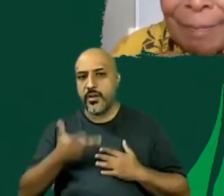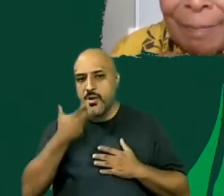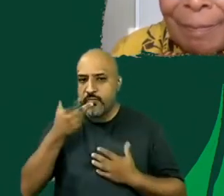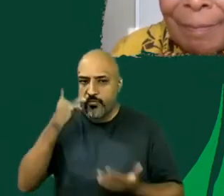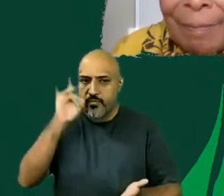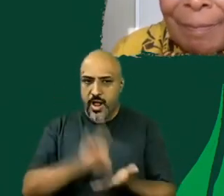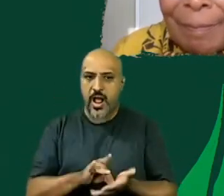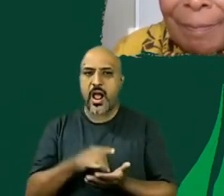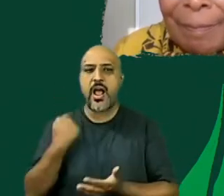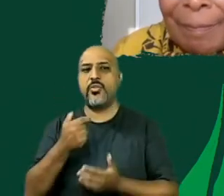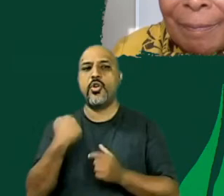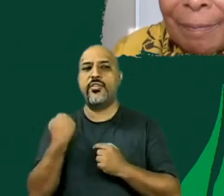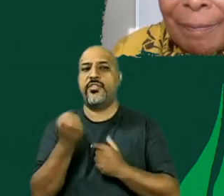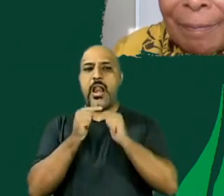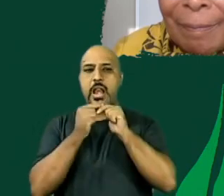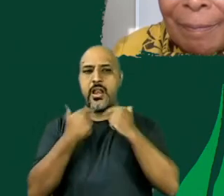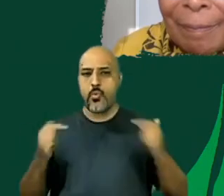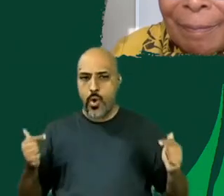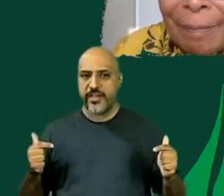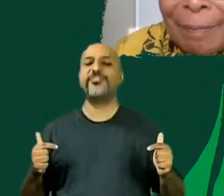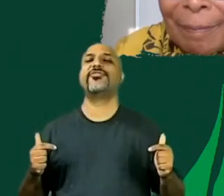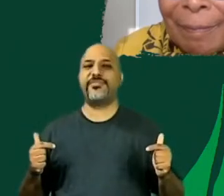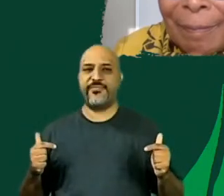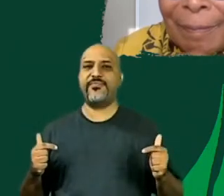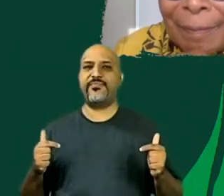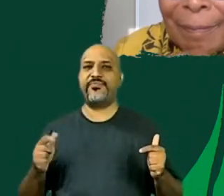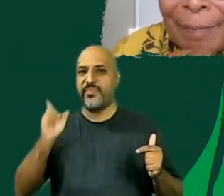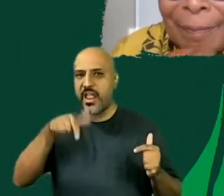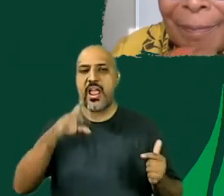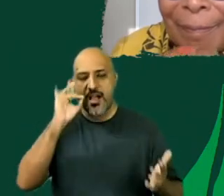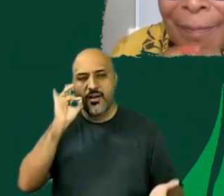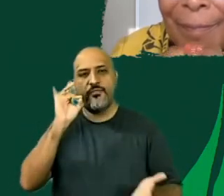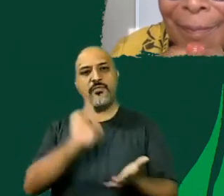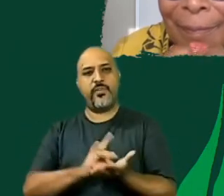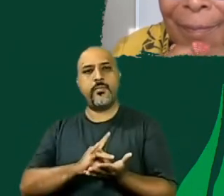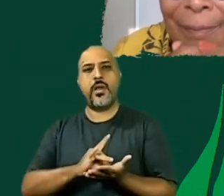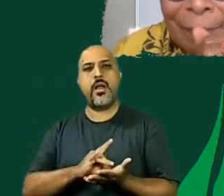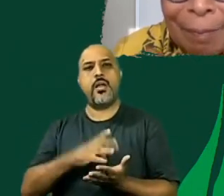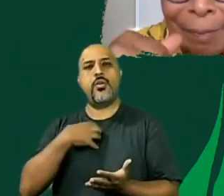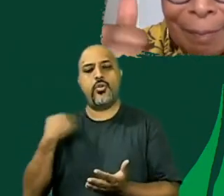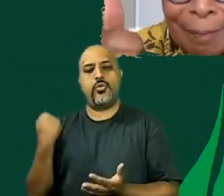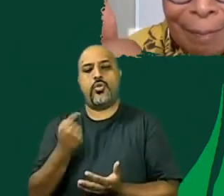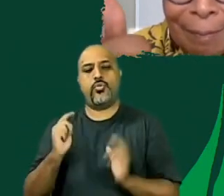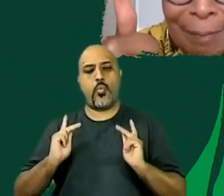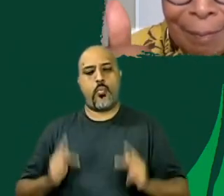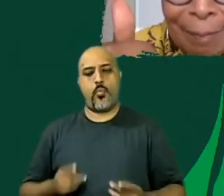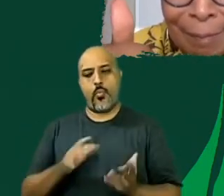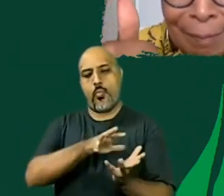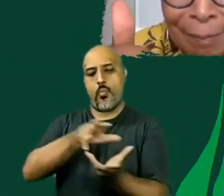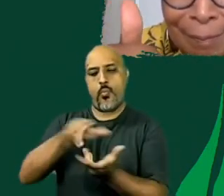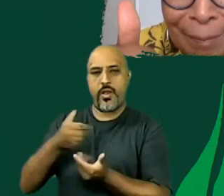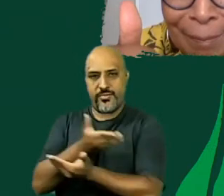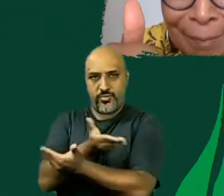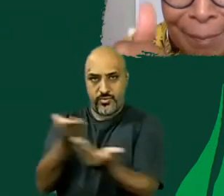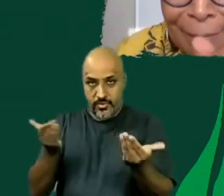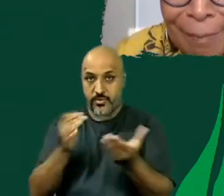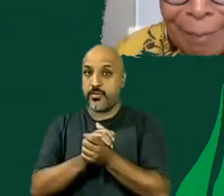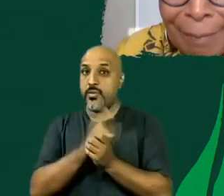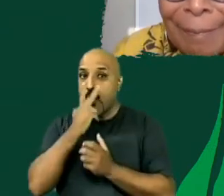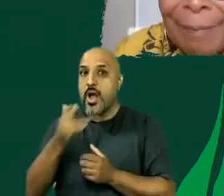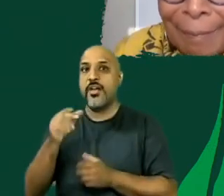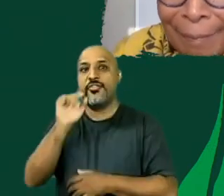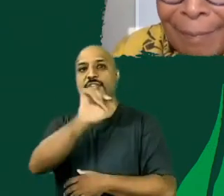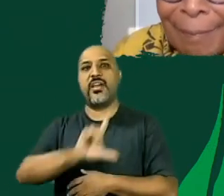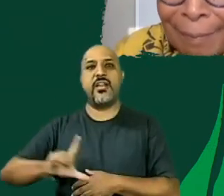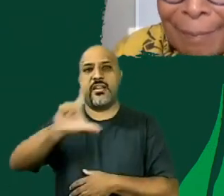to affirm our language is to affirm our humanity. And I think